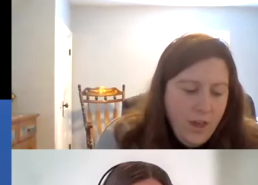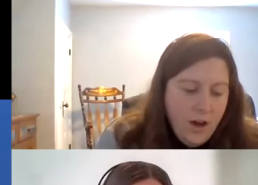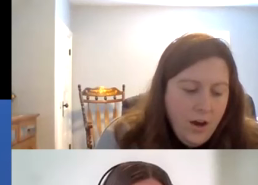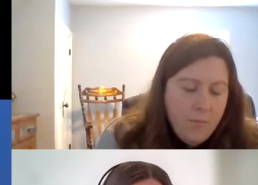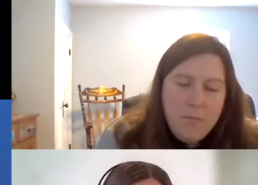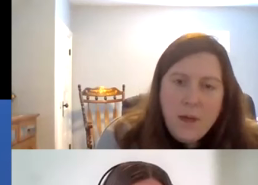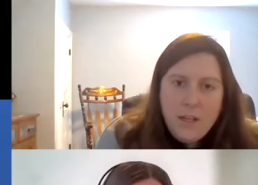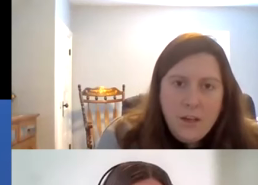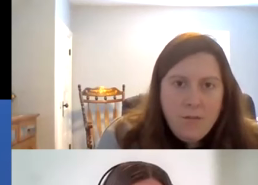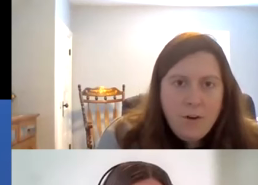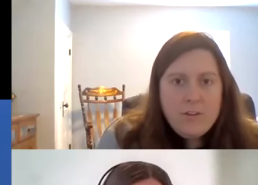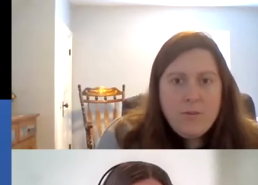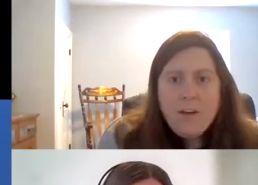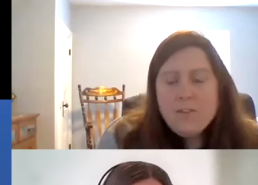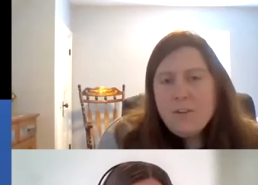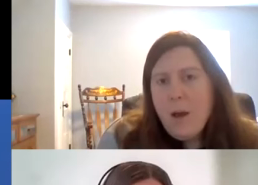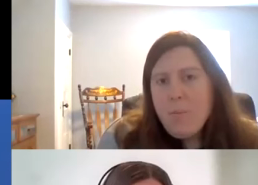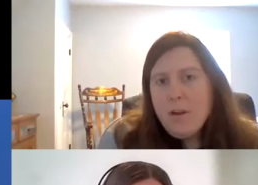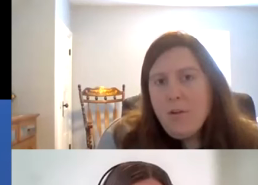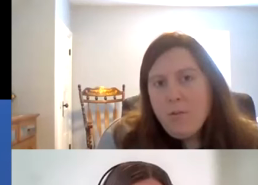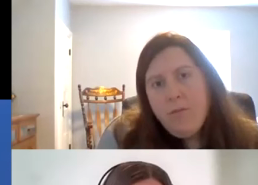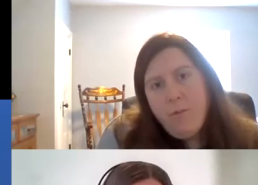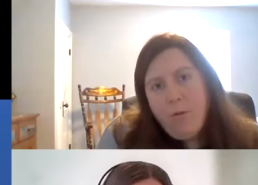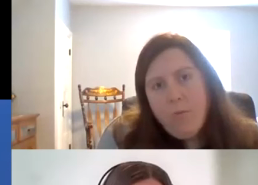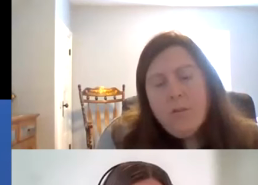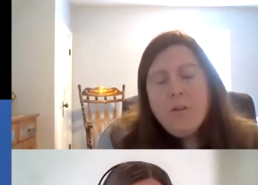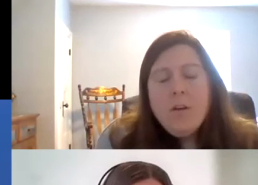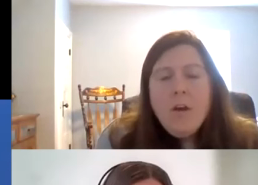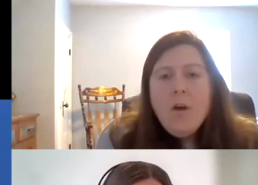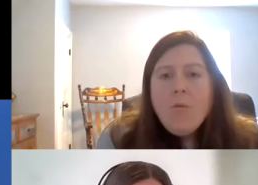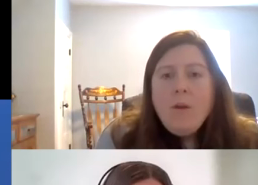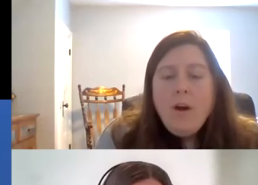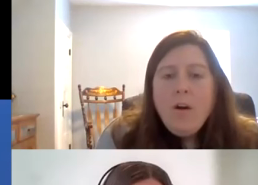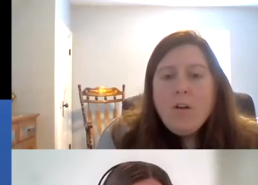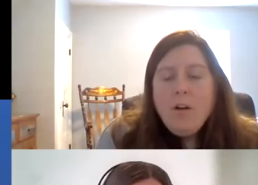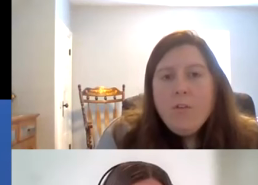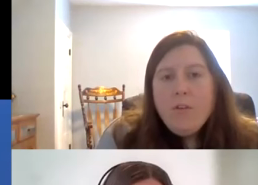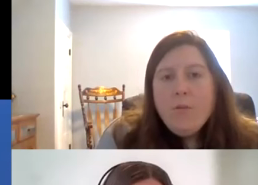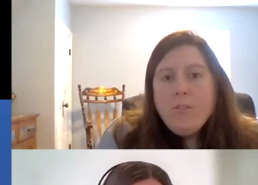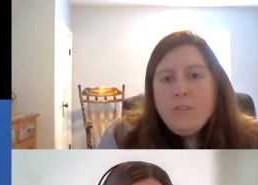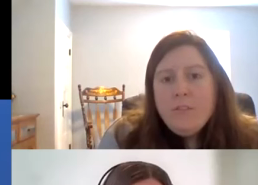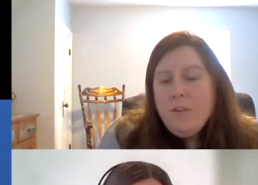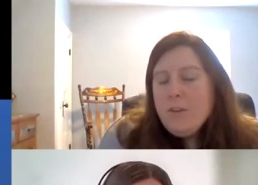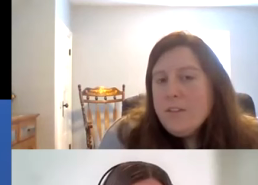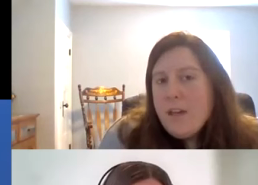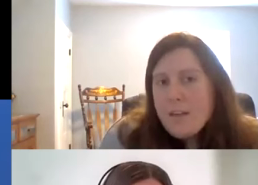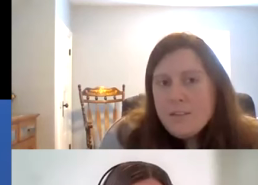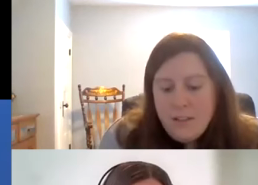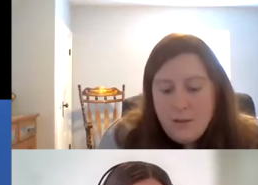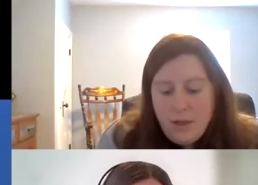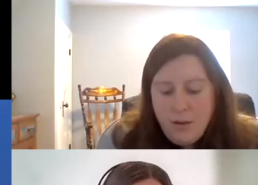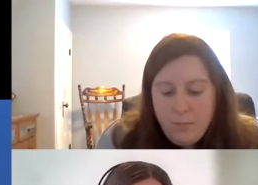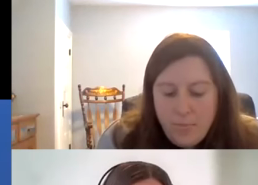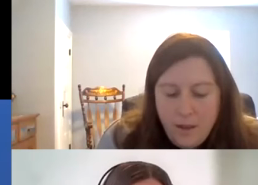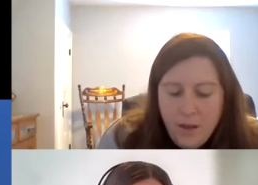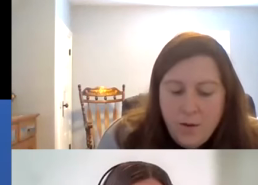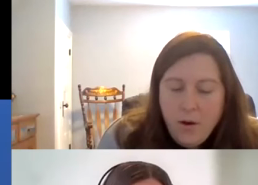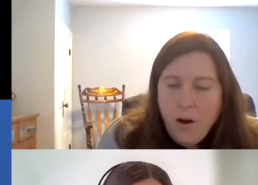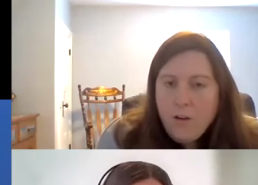this. Many of our interactions are happening over the phone. We are also using text and